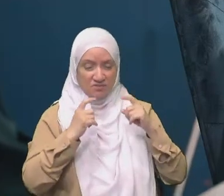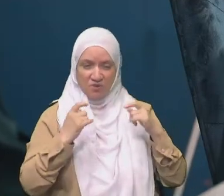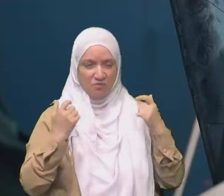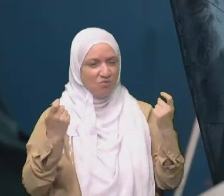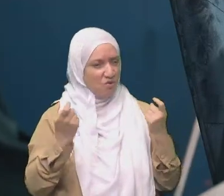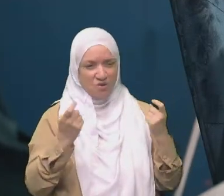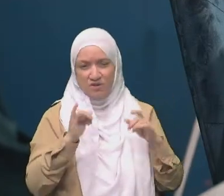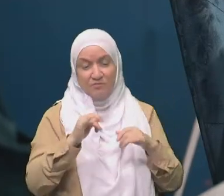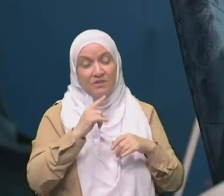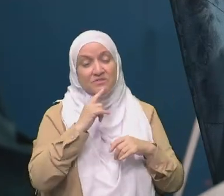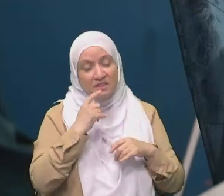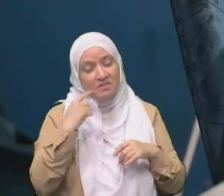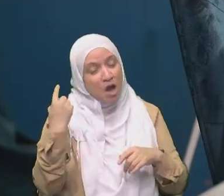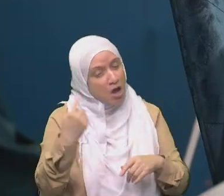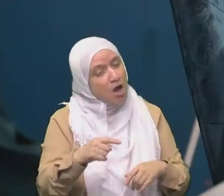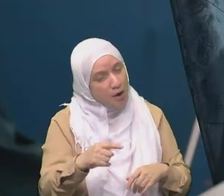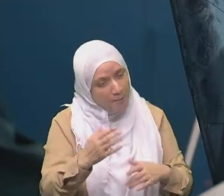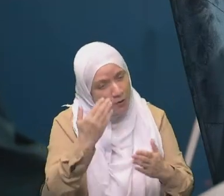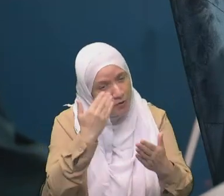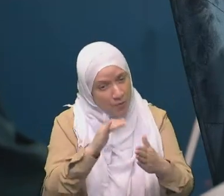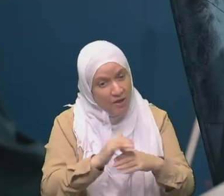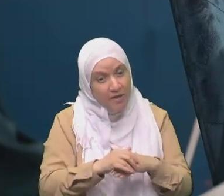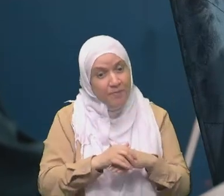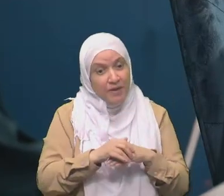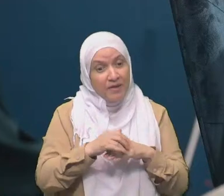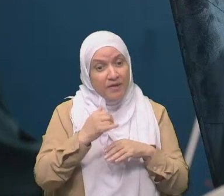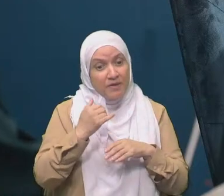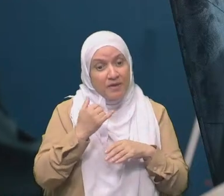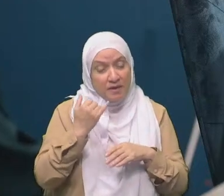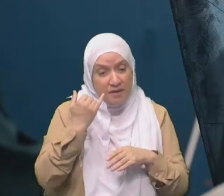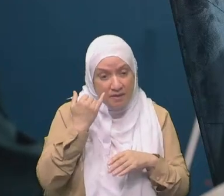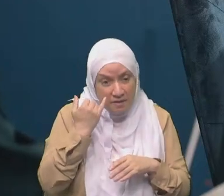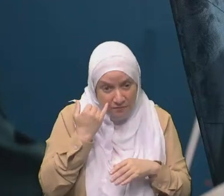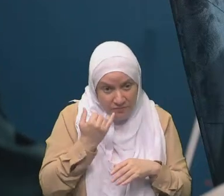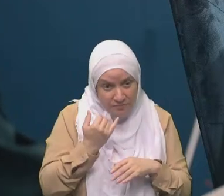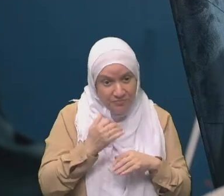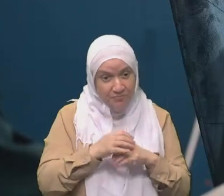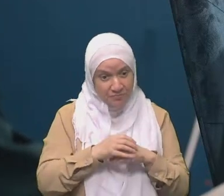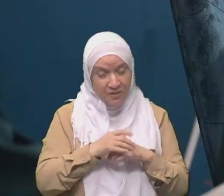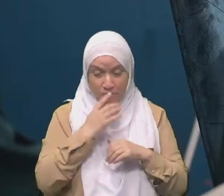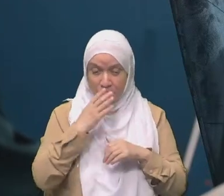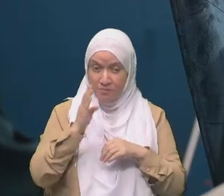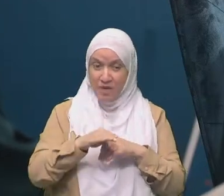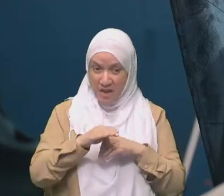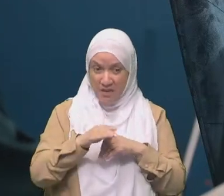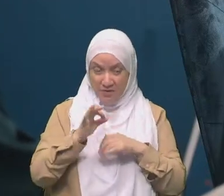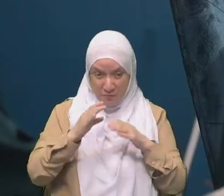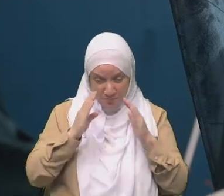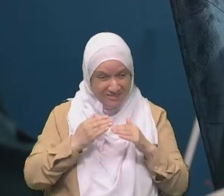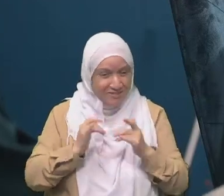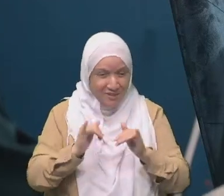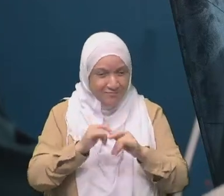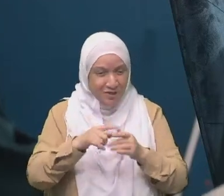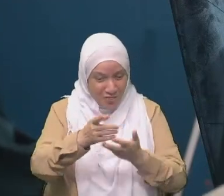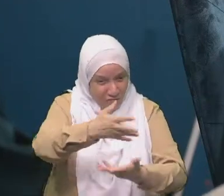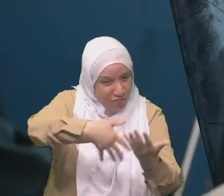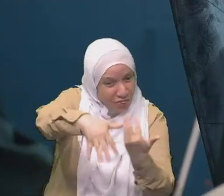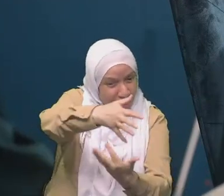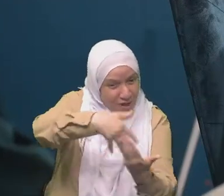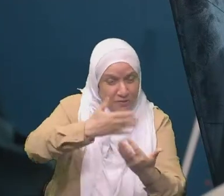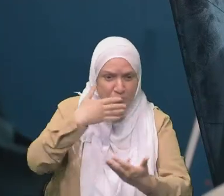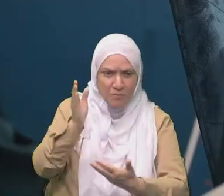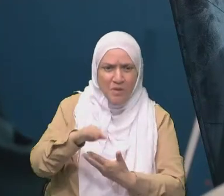not praying is bad. They know that, you know, hanging out with these friends is awful. Practicing this is